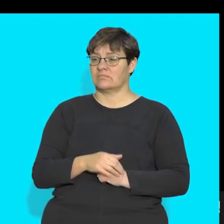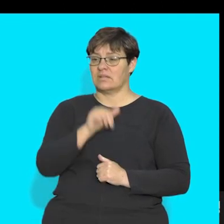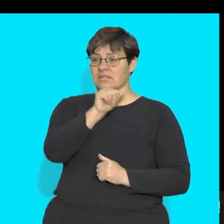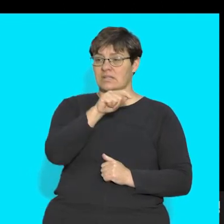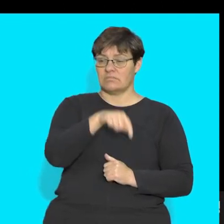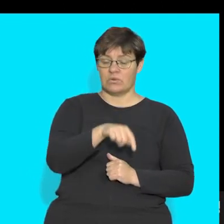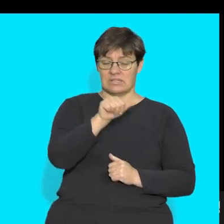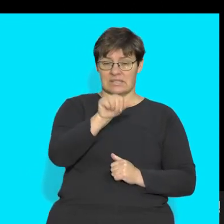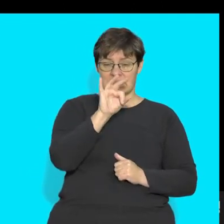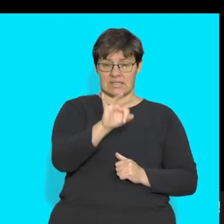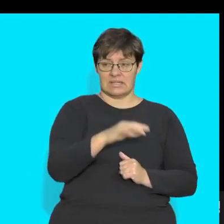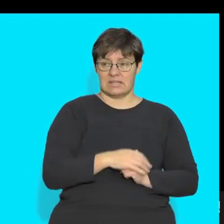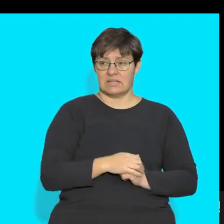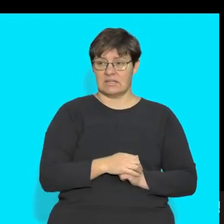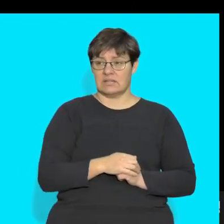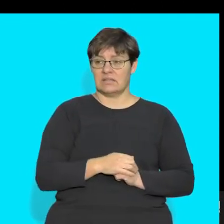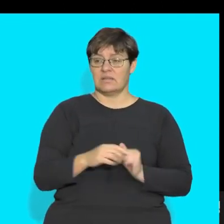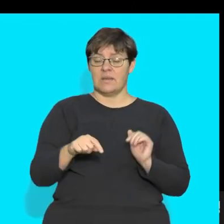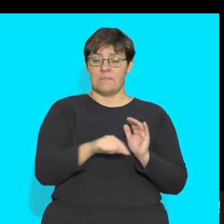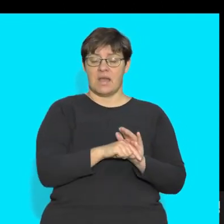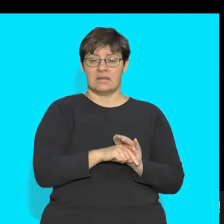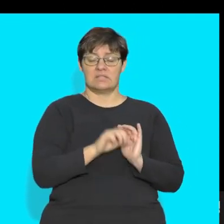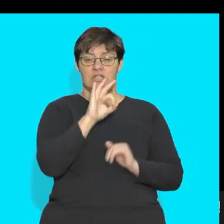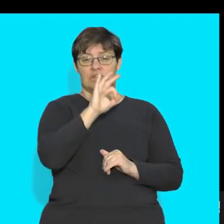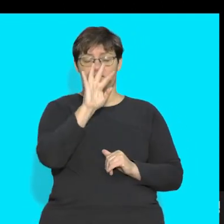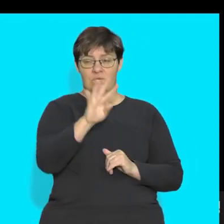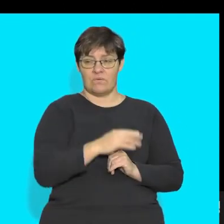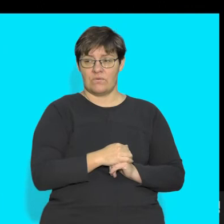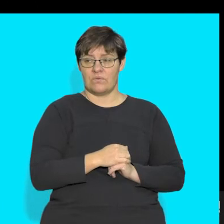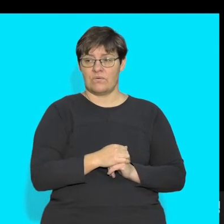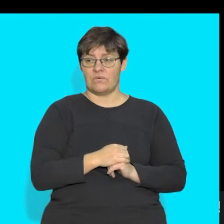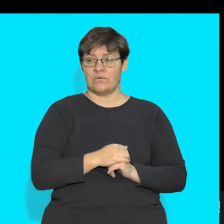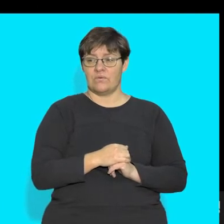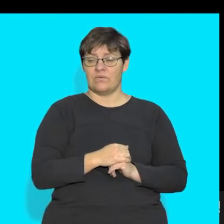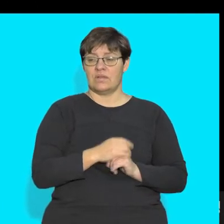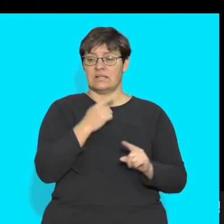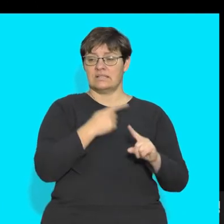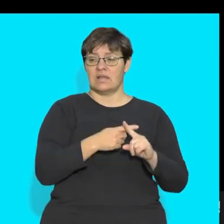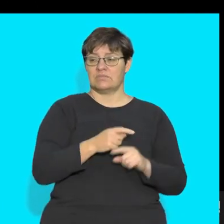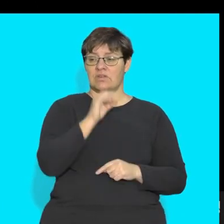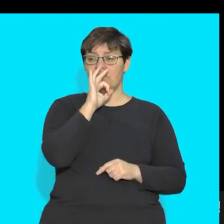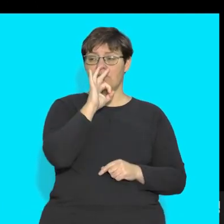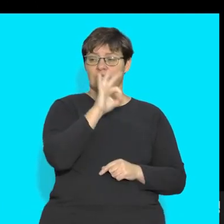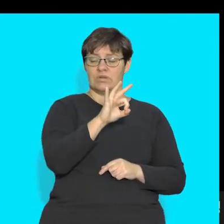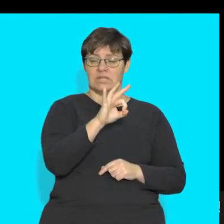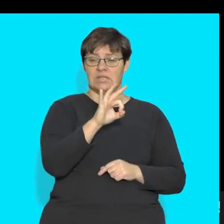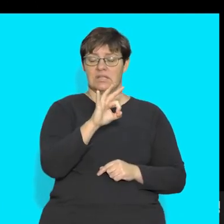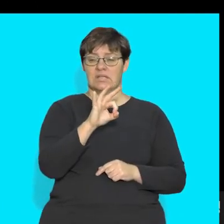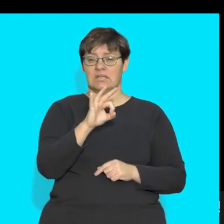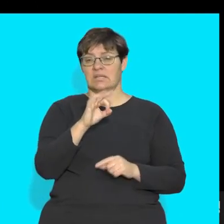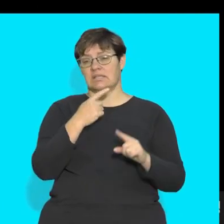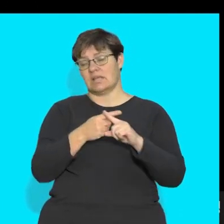go 6.63 to the minus 34 times 3